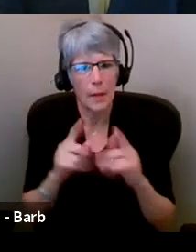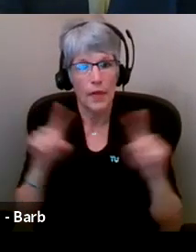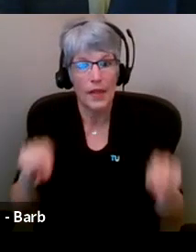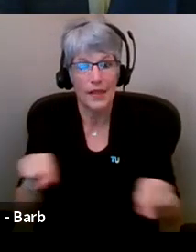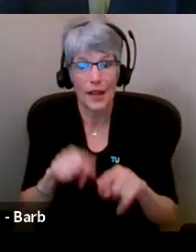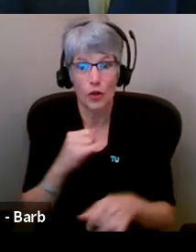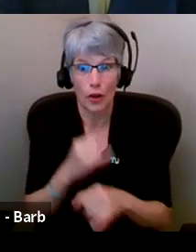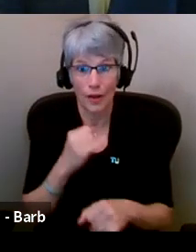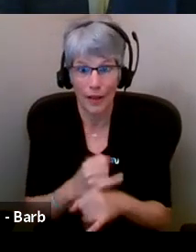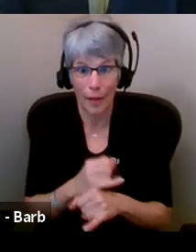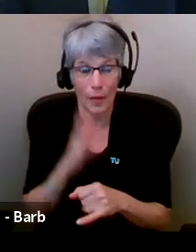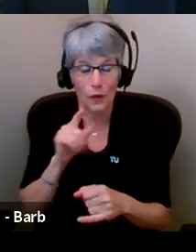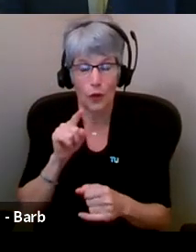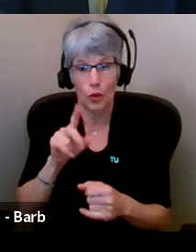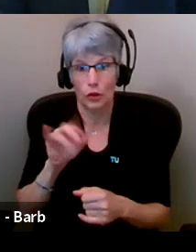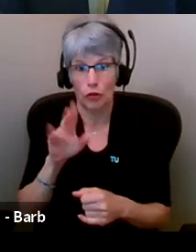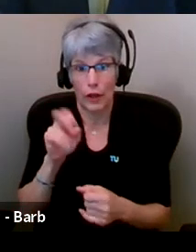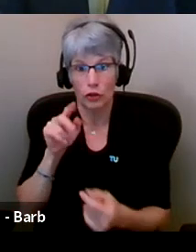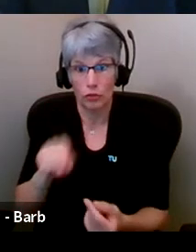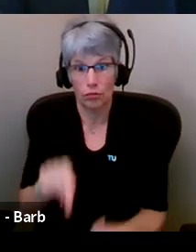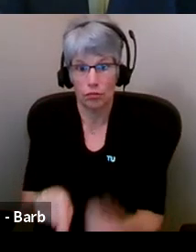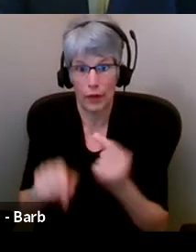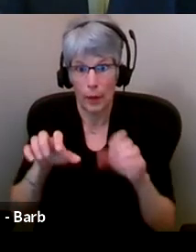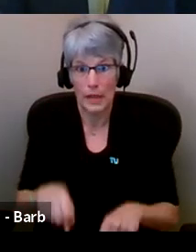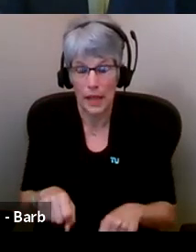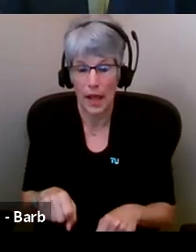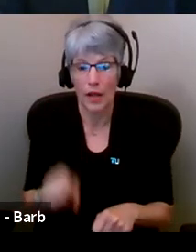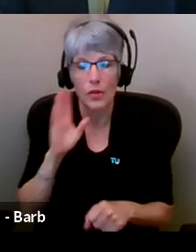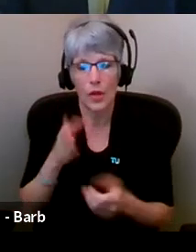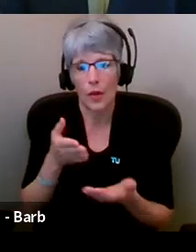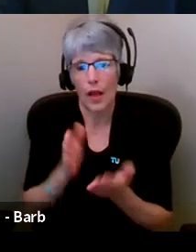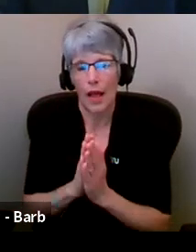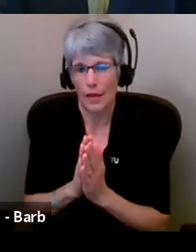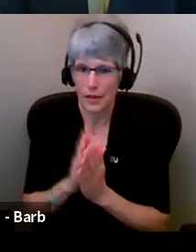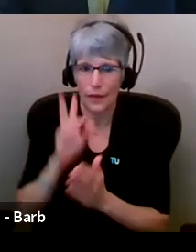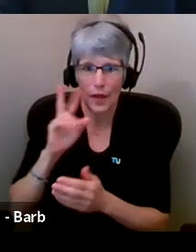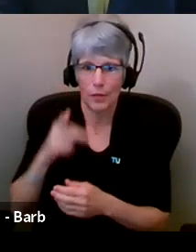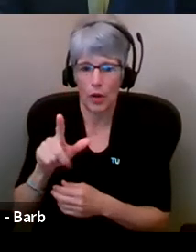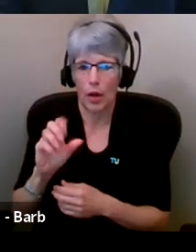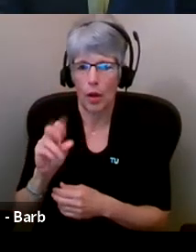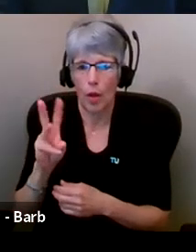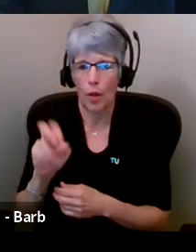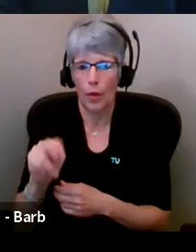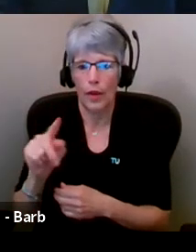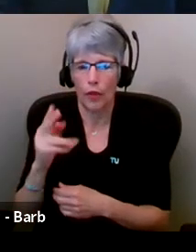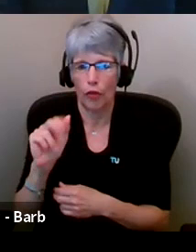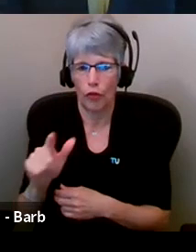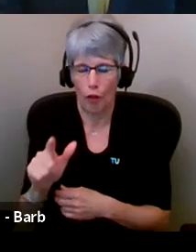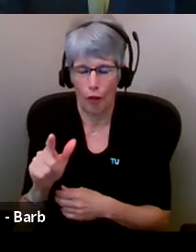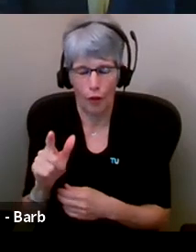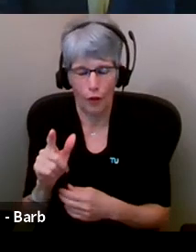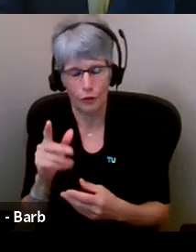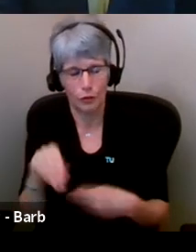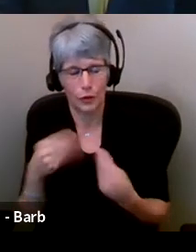those things coming down. So I'll go to Vice President Lowenthal to provide an update in regards to directional signage and entryways